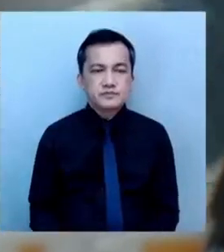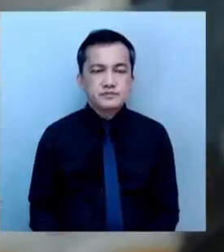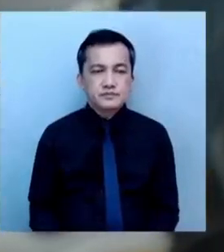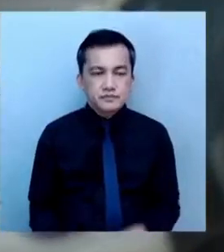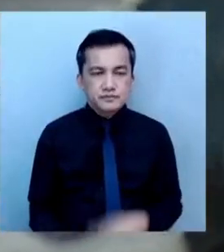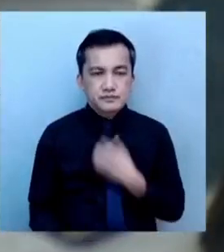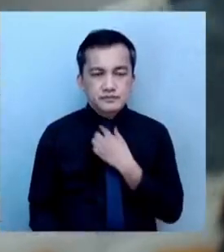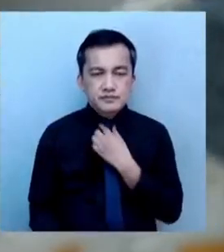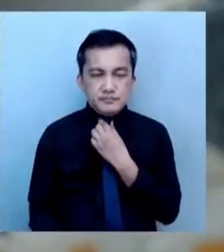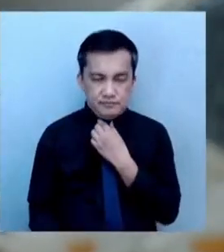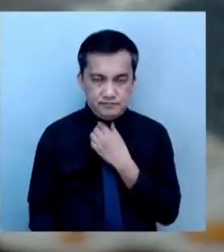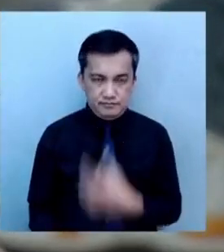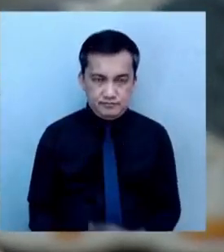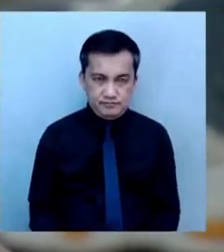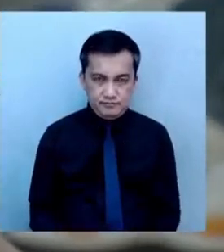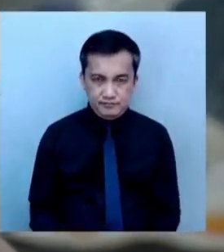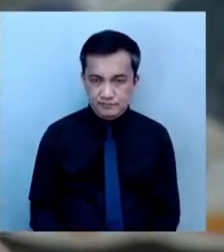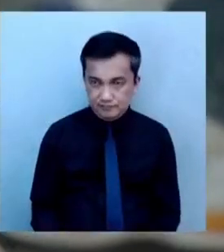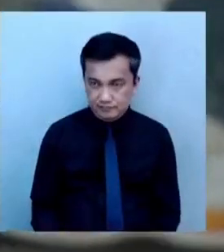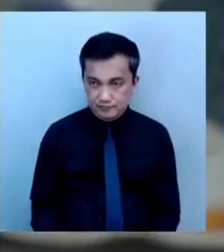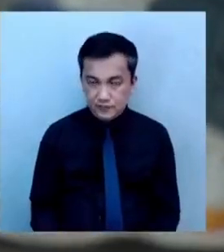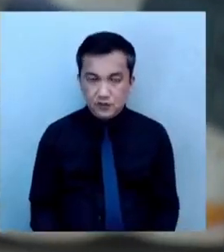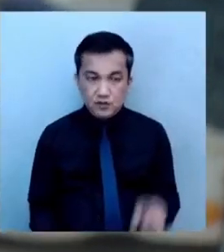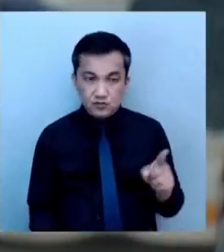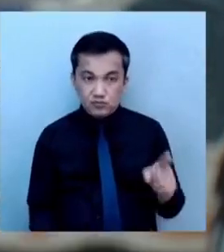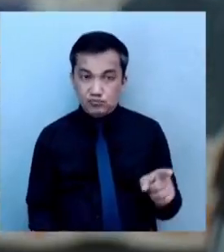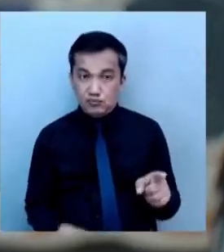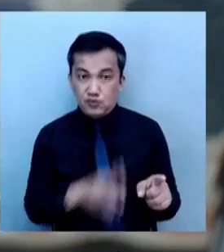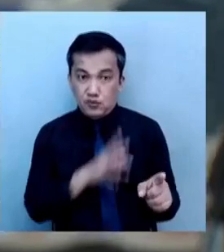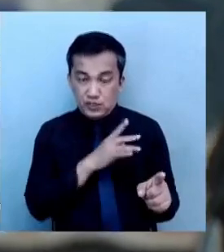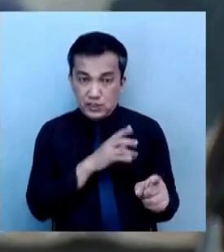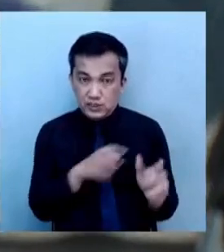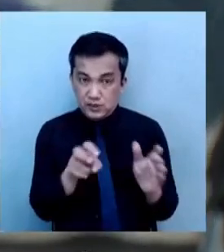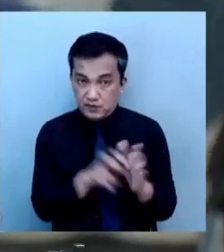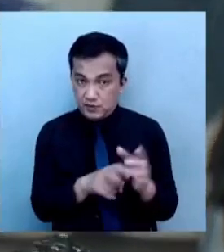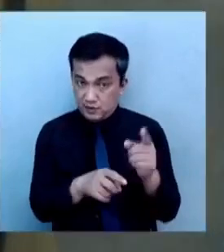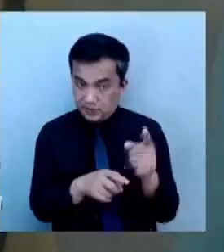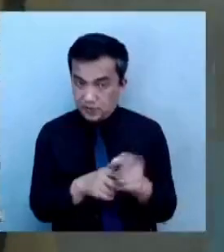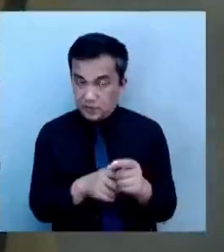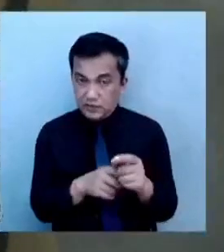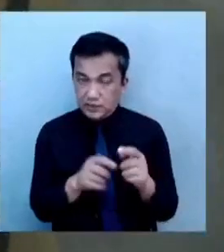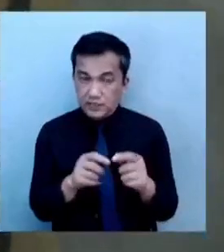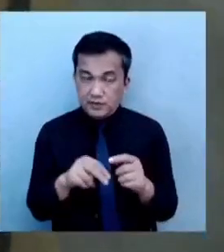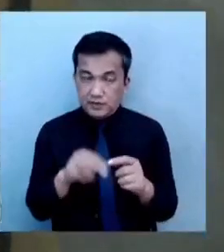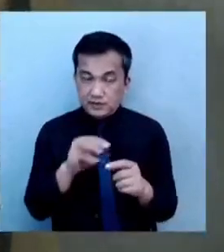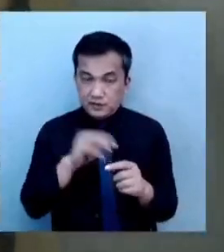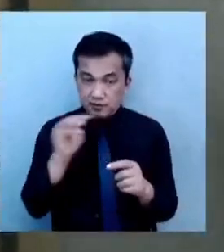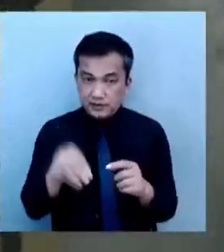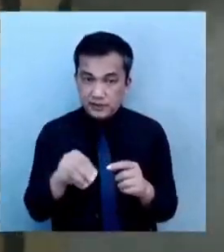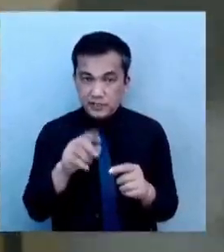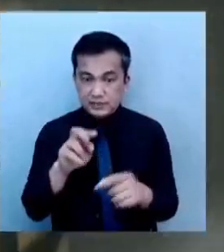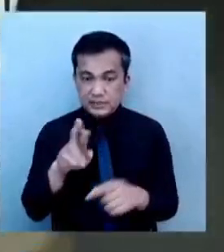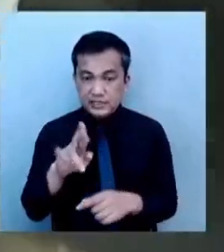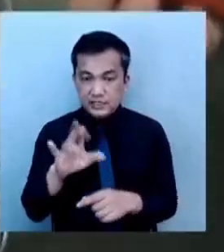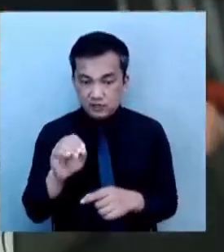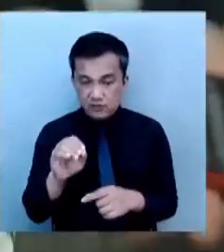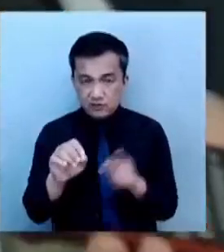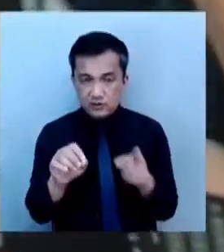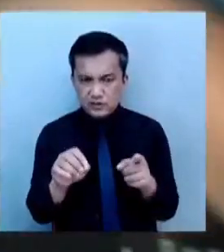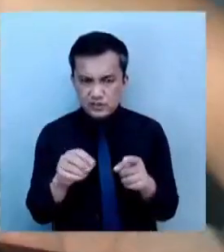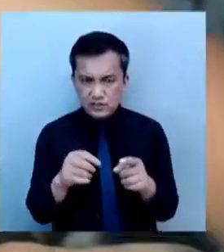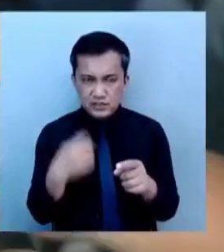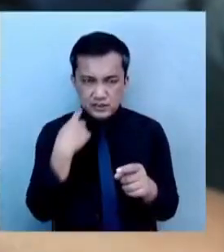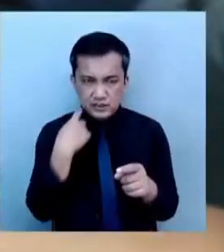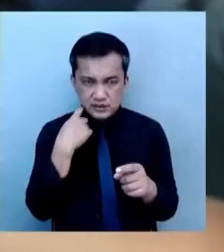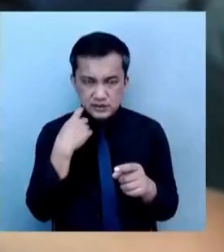One of those waiting to board a ship at the Manila North Port passenger terminal is Rico Entia, who was recently released from jail.